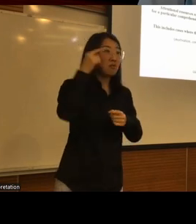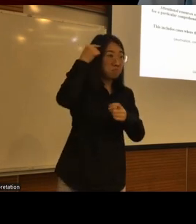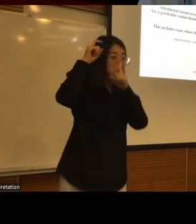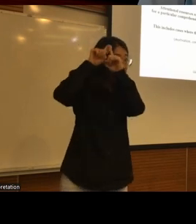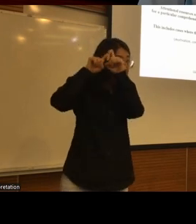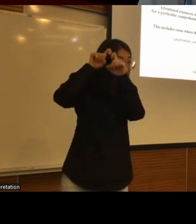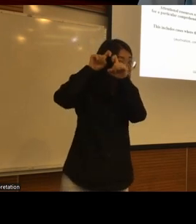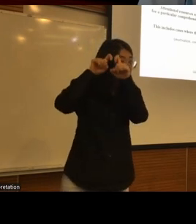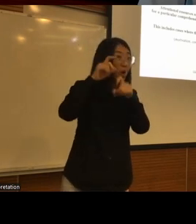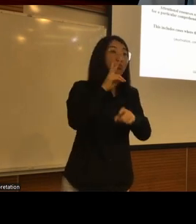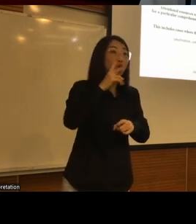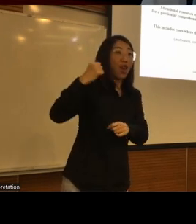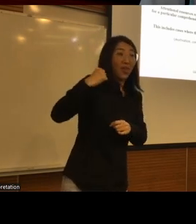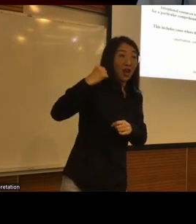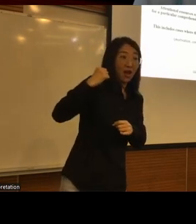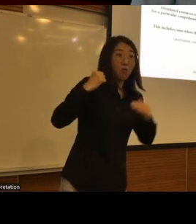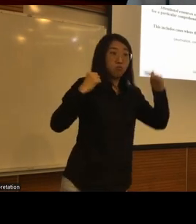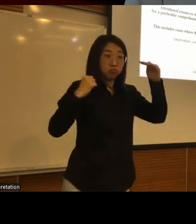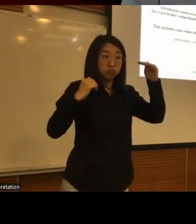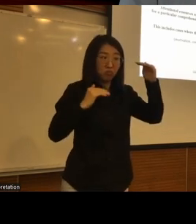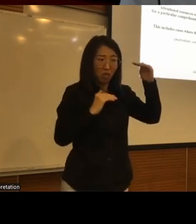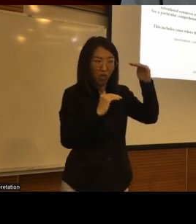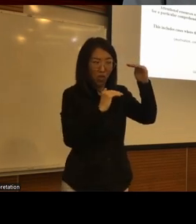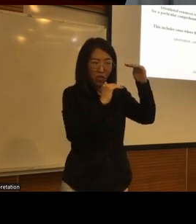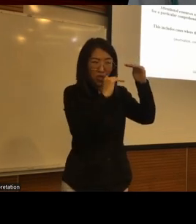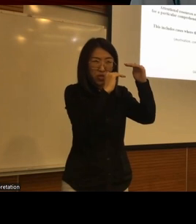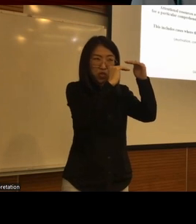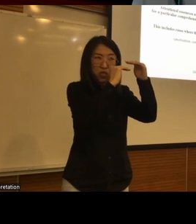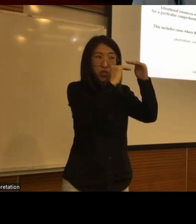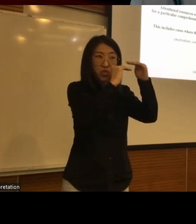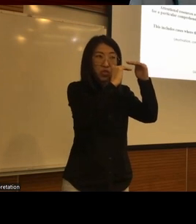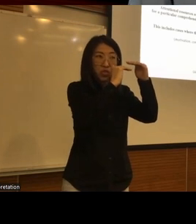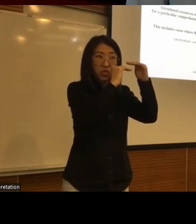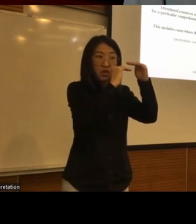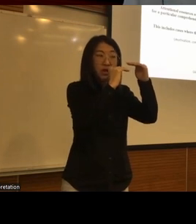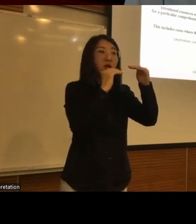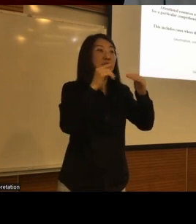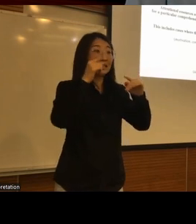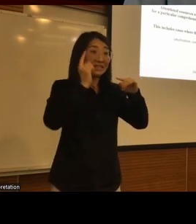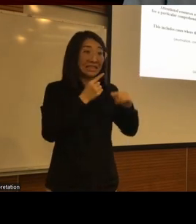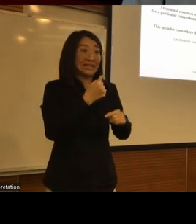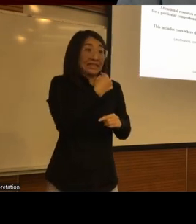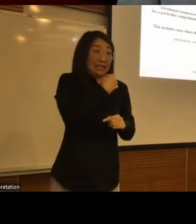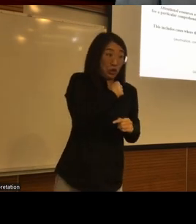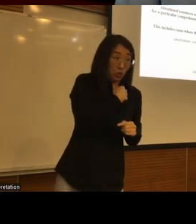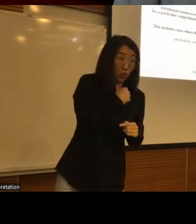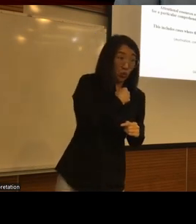saturation. In other words, the total amount of processing capacity that is required